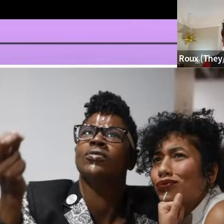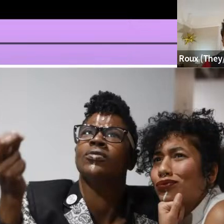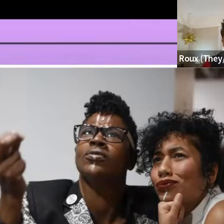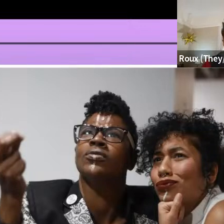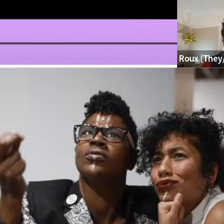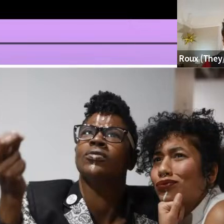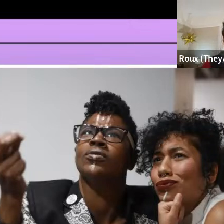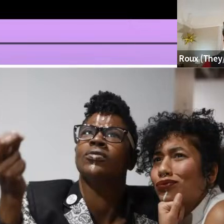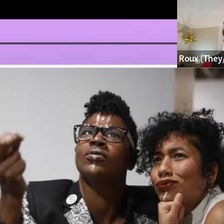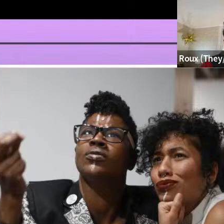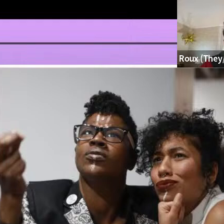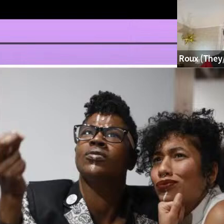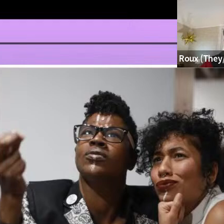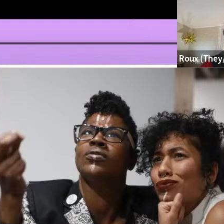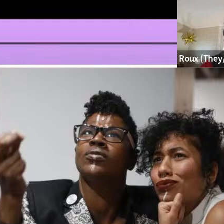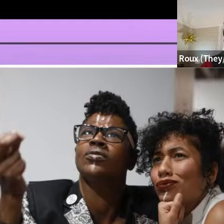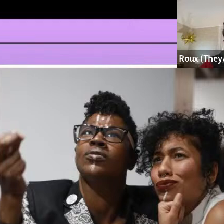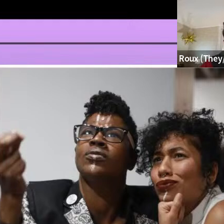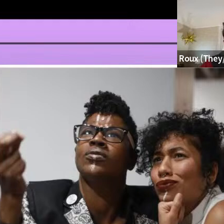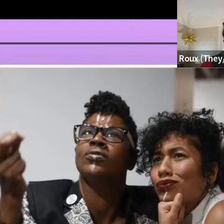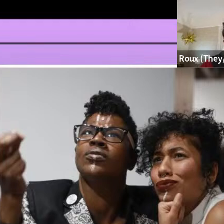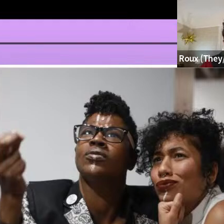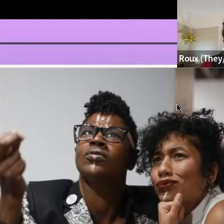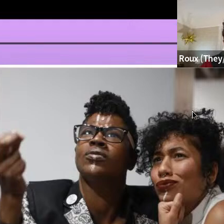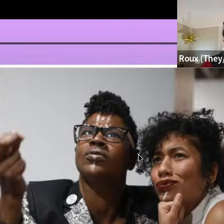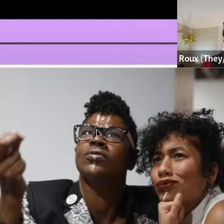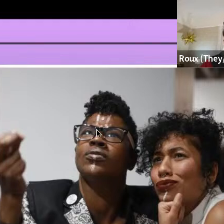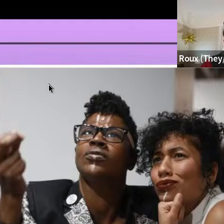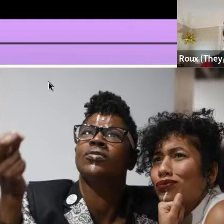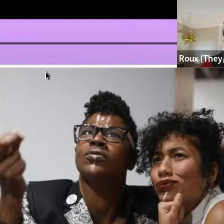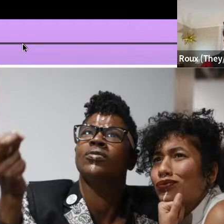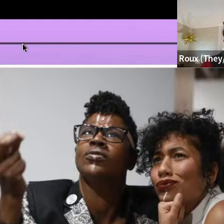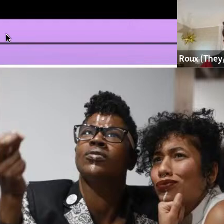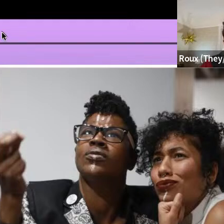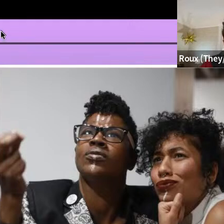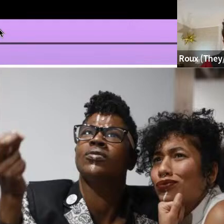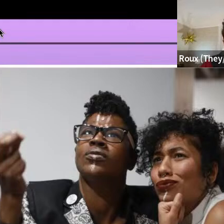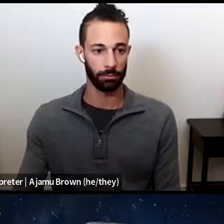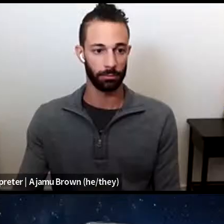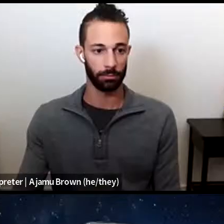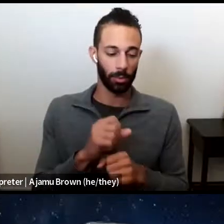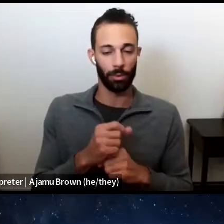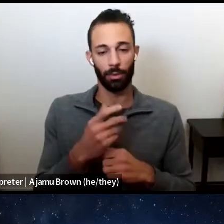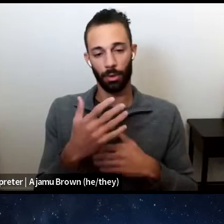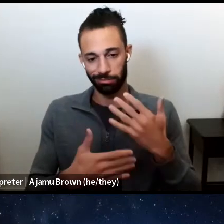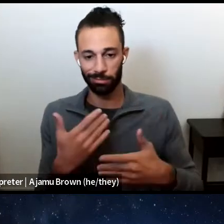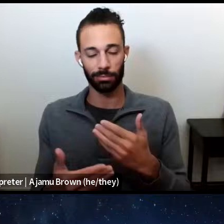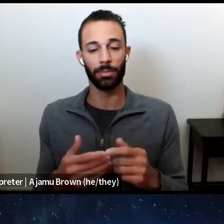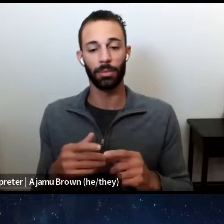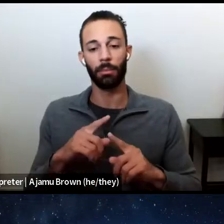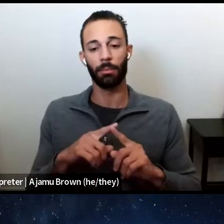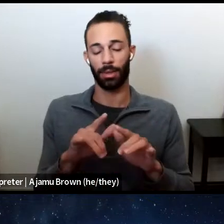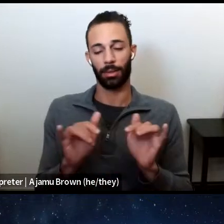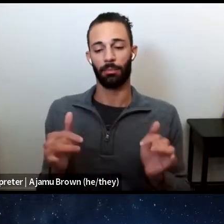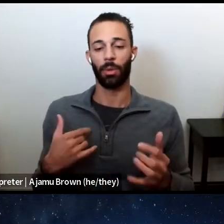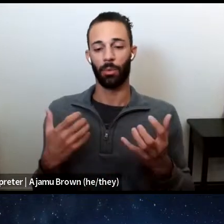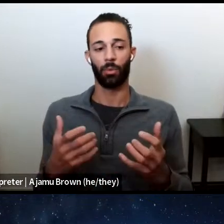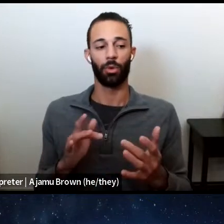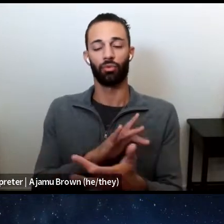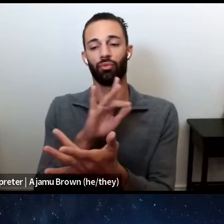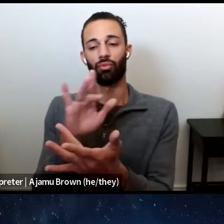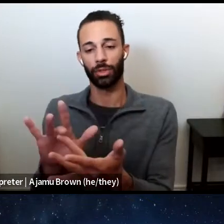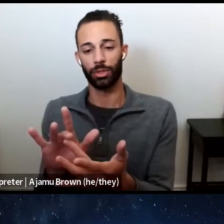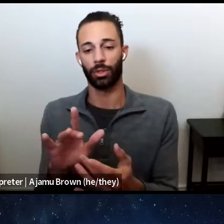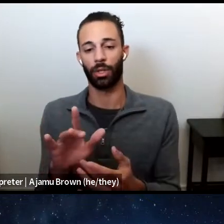do behind the scenes bureaucratic work, we wanted to also at the same time reach out into community and offer ways